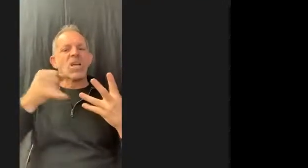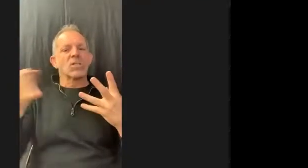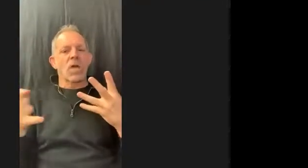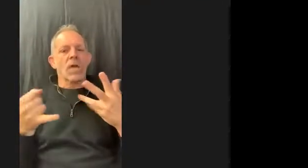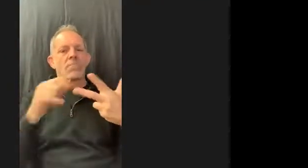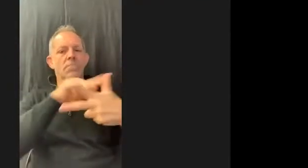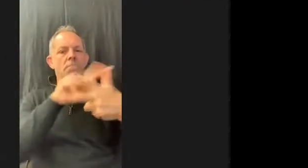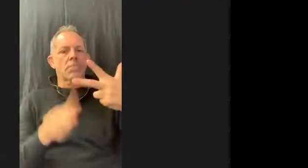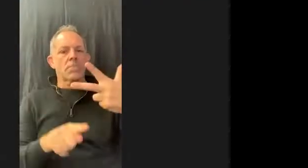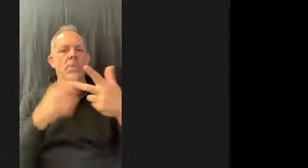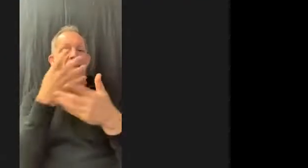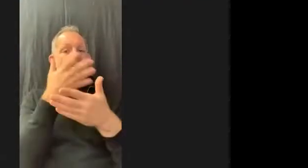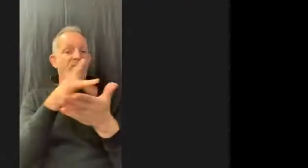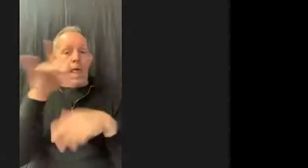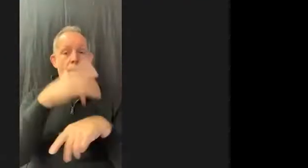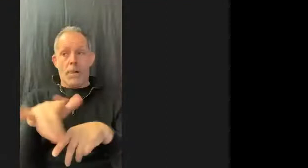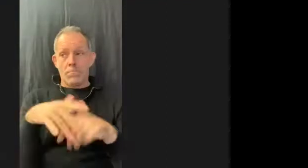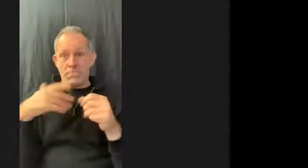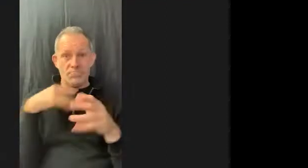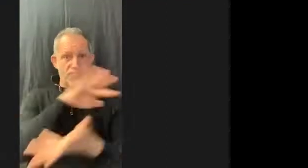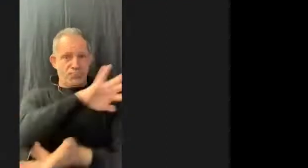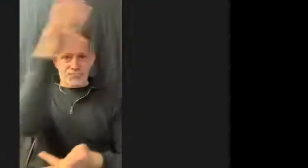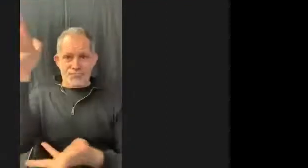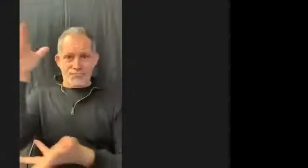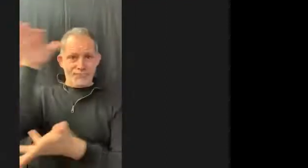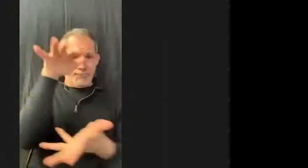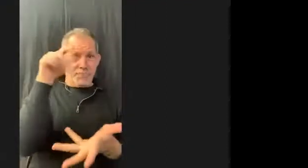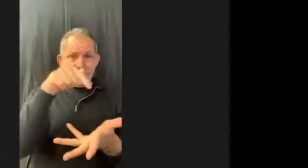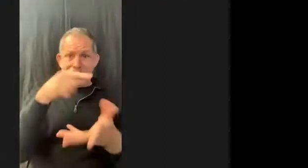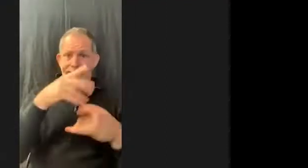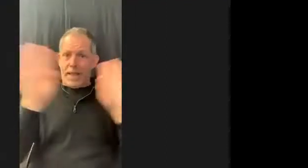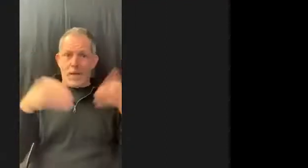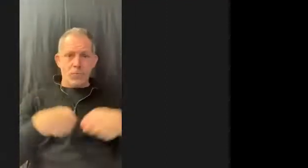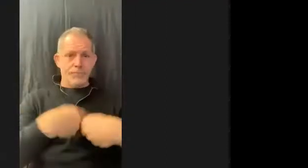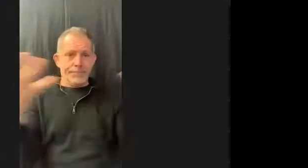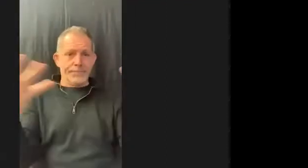Again, this is by appointment only. At this time, you can call